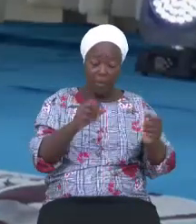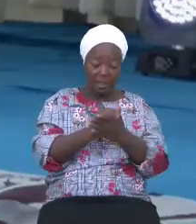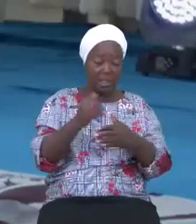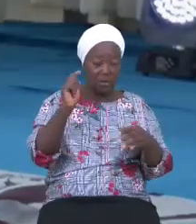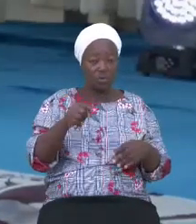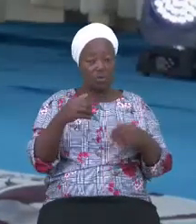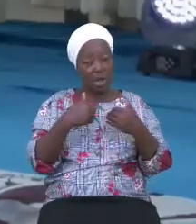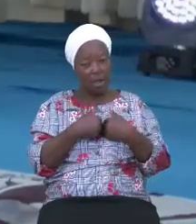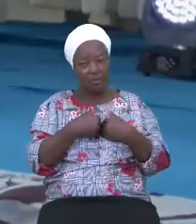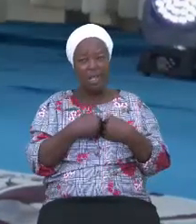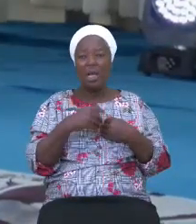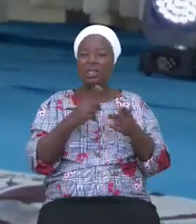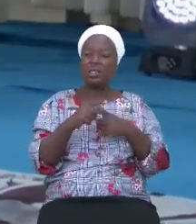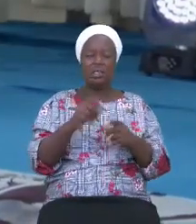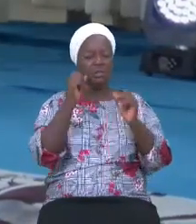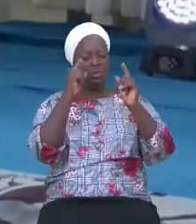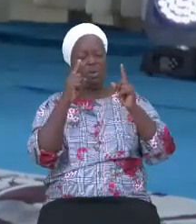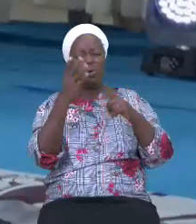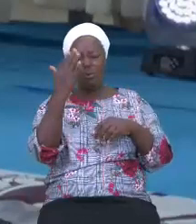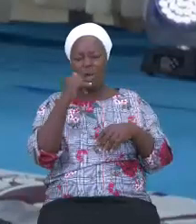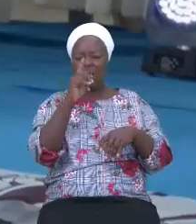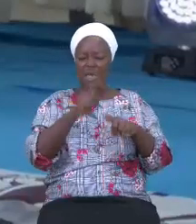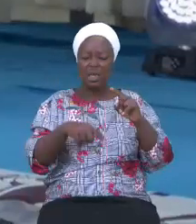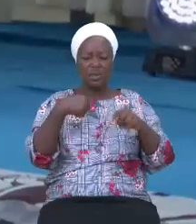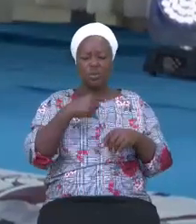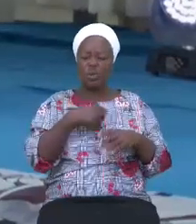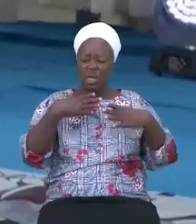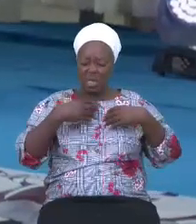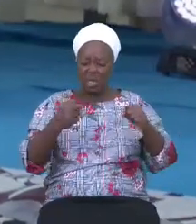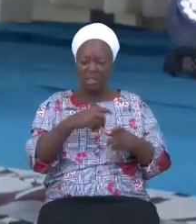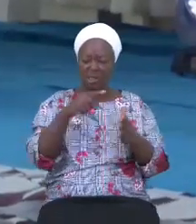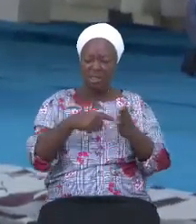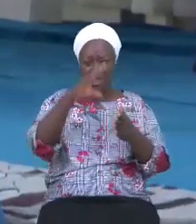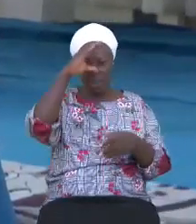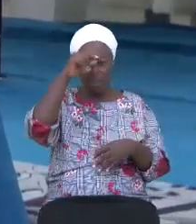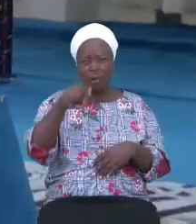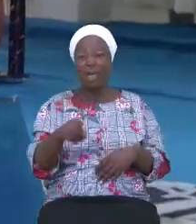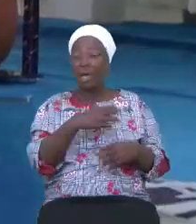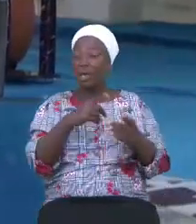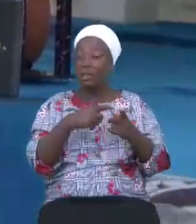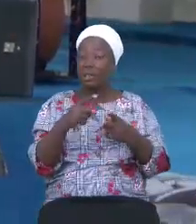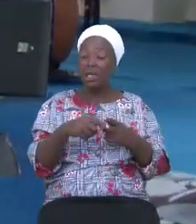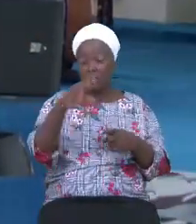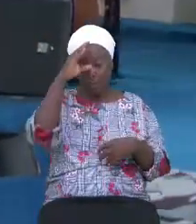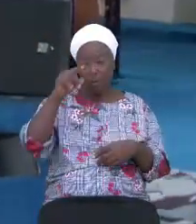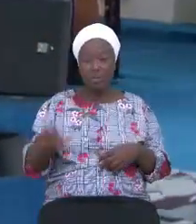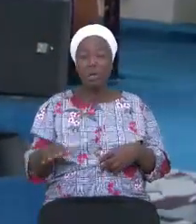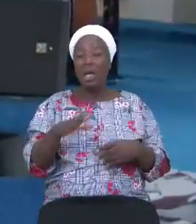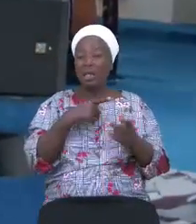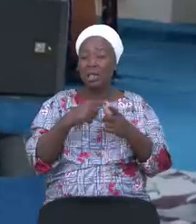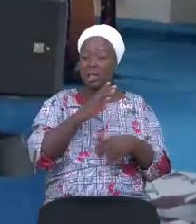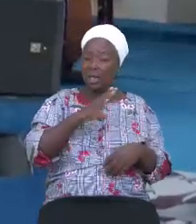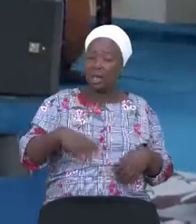have. And they are wondering, why couldn't we heal this boy? And Christ was not physically there